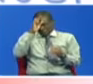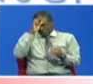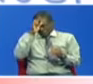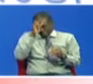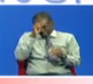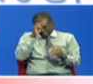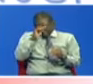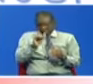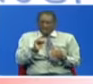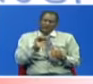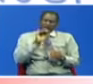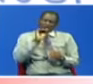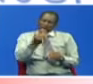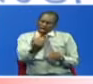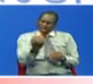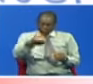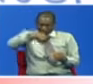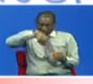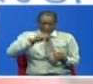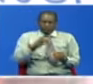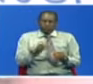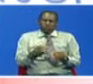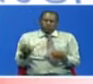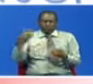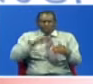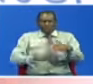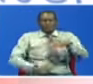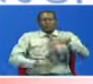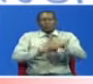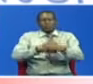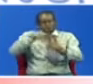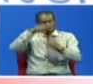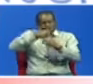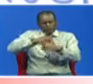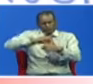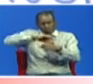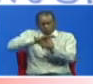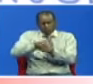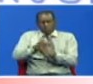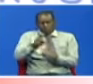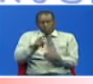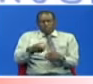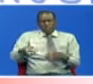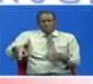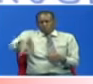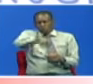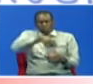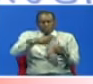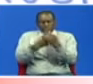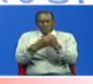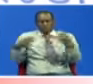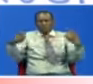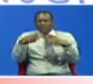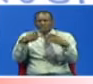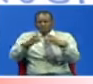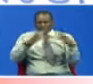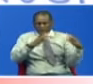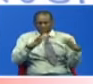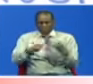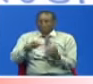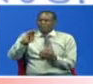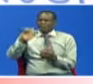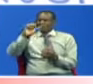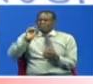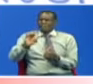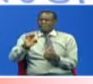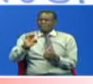in the fight for our invisible enemy, the COVID-19. We partnered with a couple of corporates, our best titanium being one of